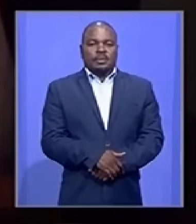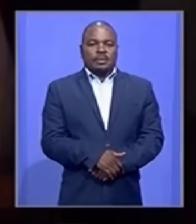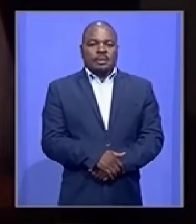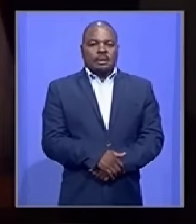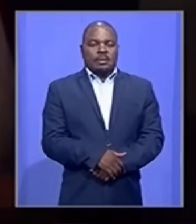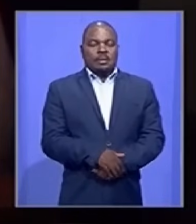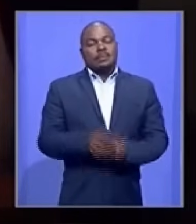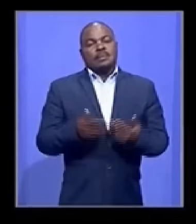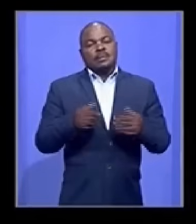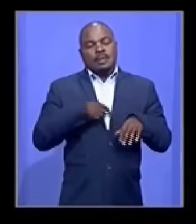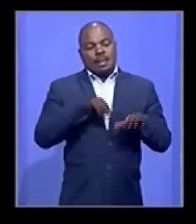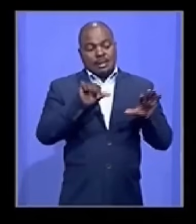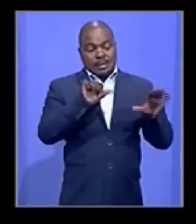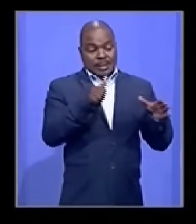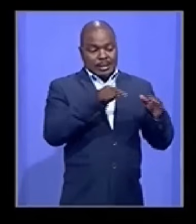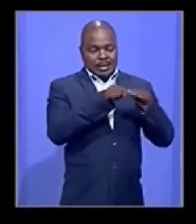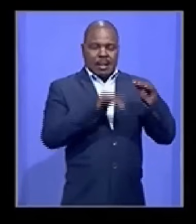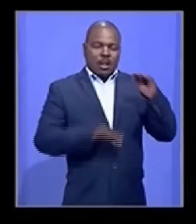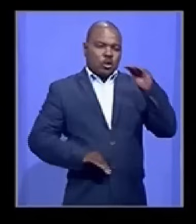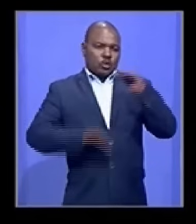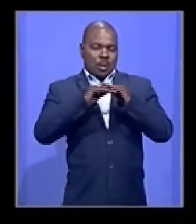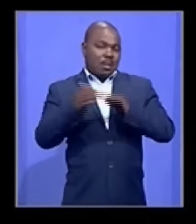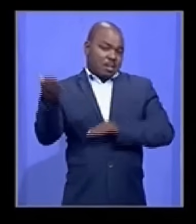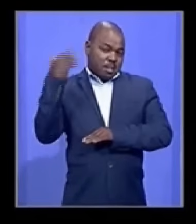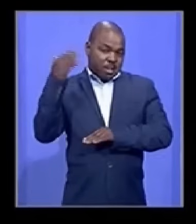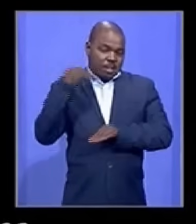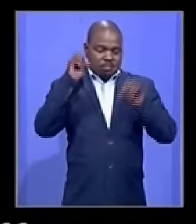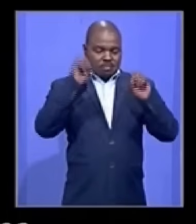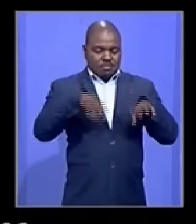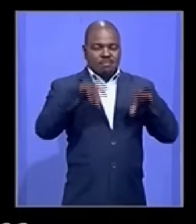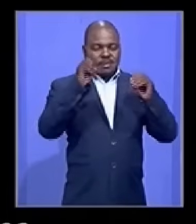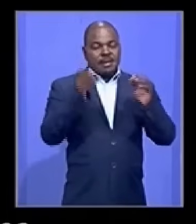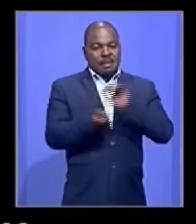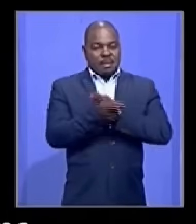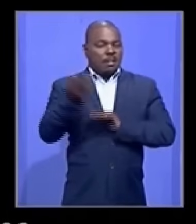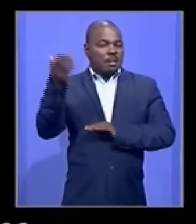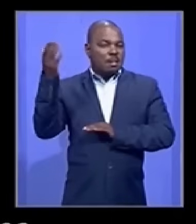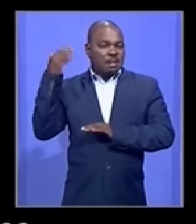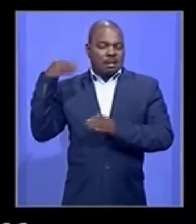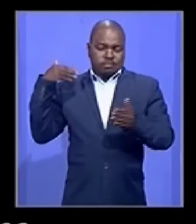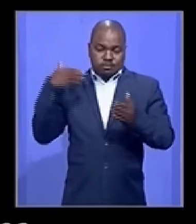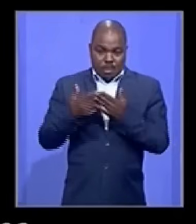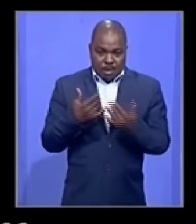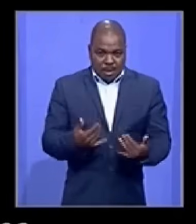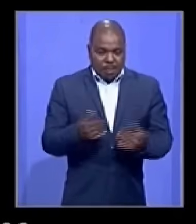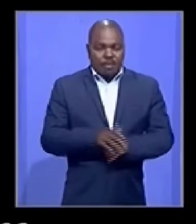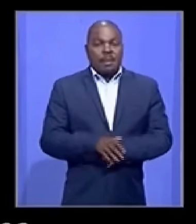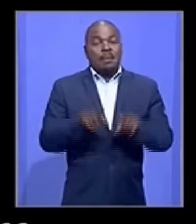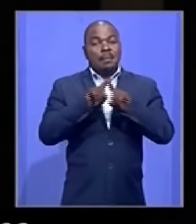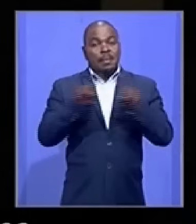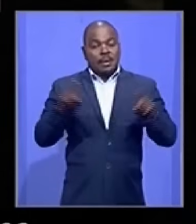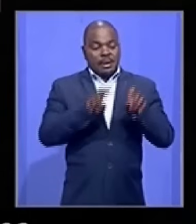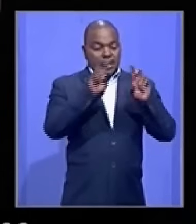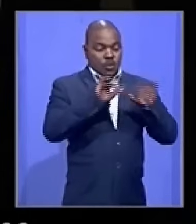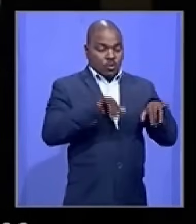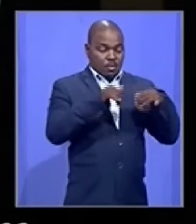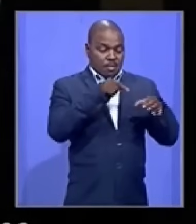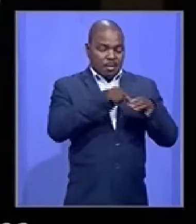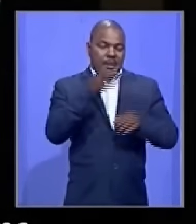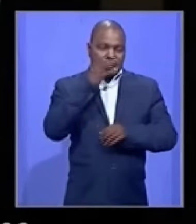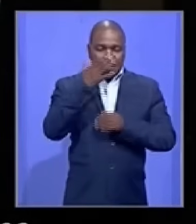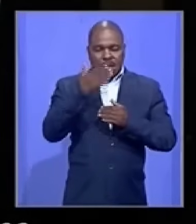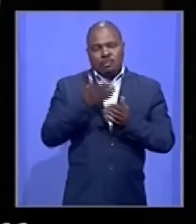Mokgahlelo wa botshelela e ntse e le mokgahlelo o phahameng ka ho fetisisa wa ho fokotsa motlakase ho fihlella ha jwale. empa Eskom e re e